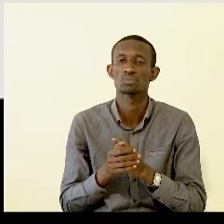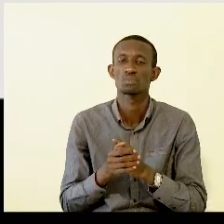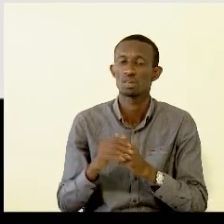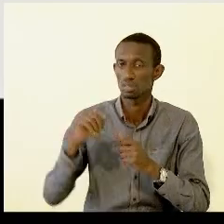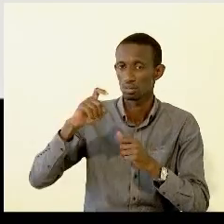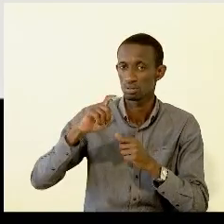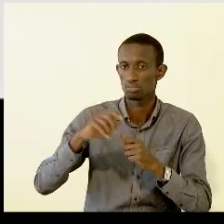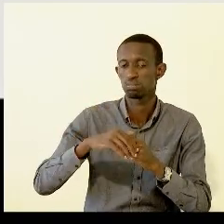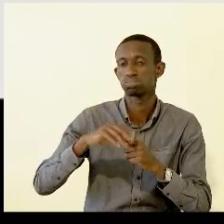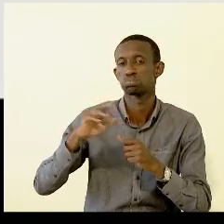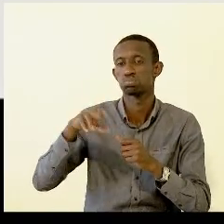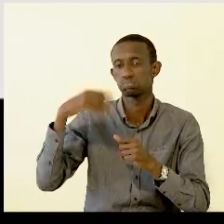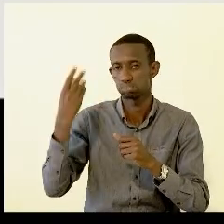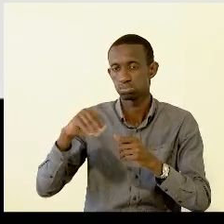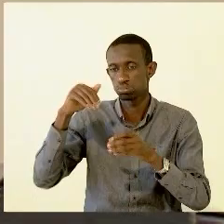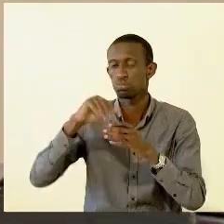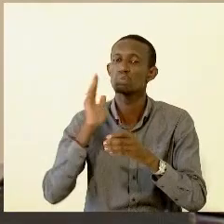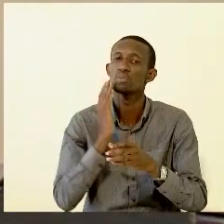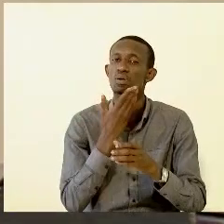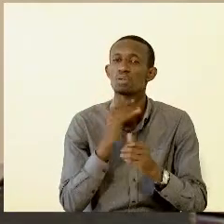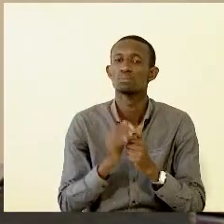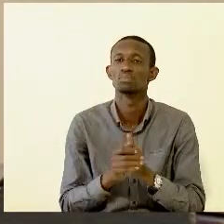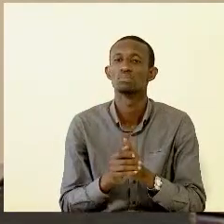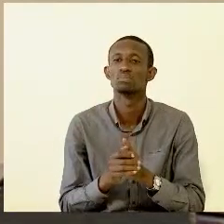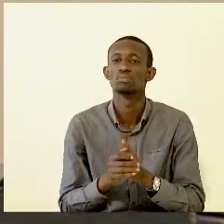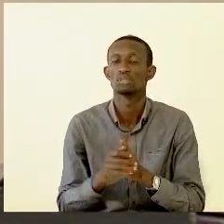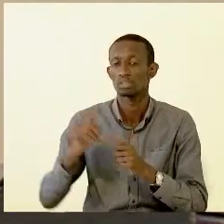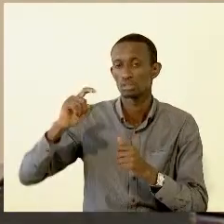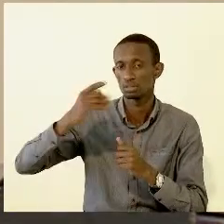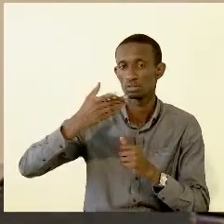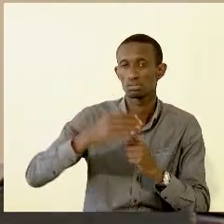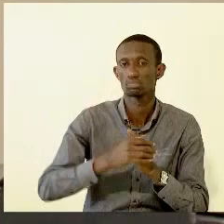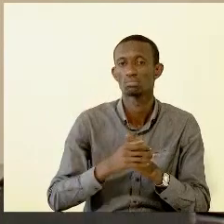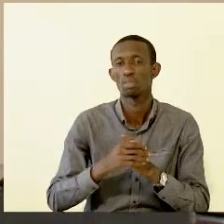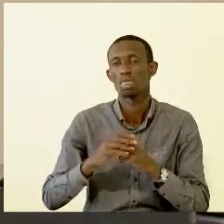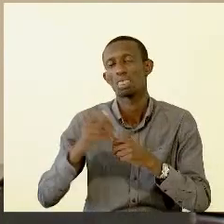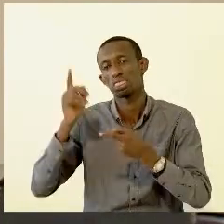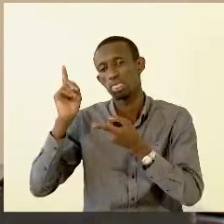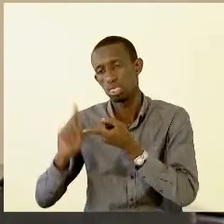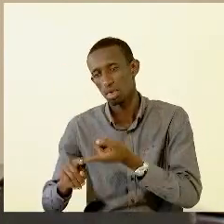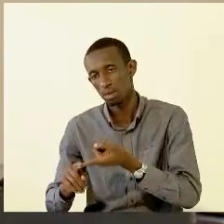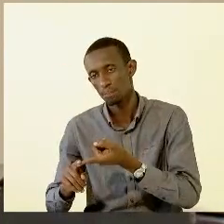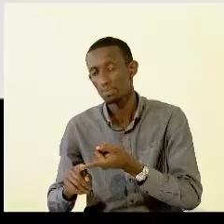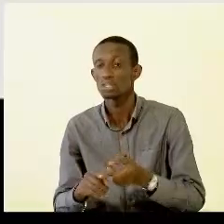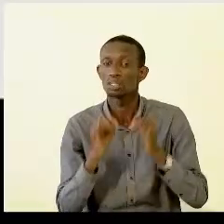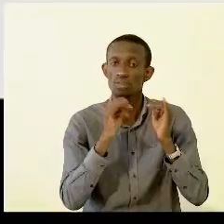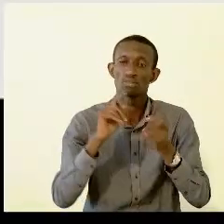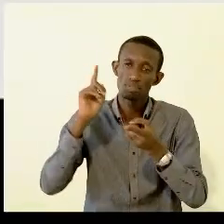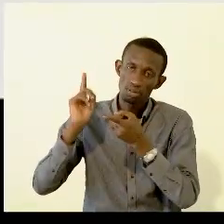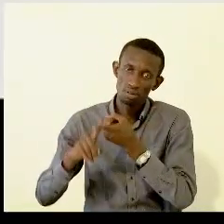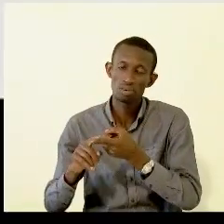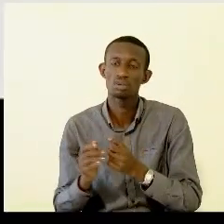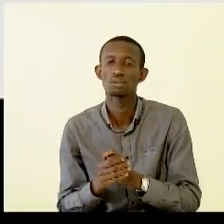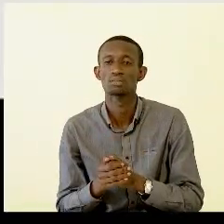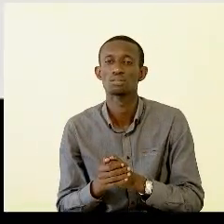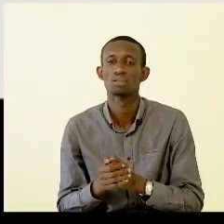in in water, and then this insect will end up dying. When it dies, that